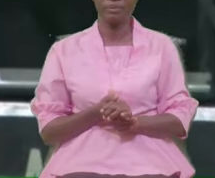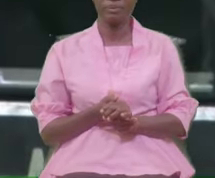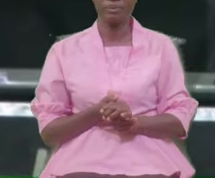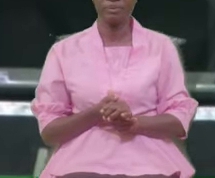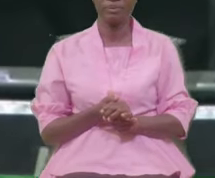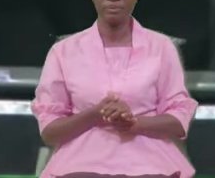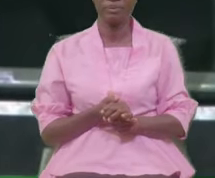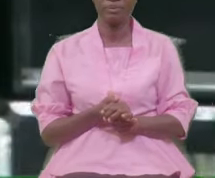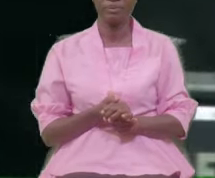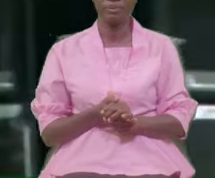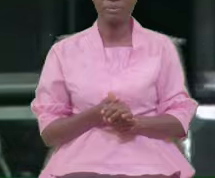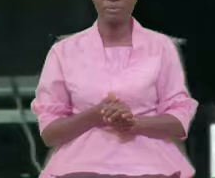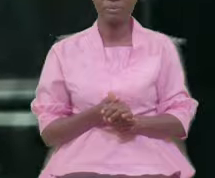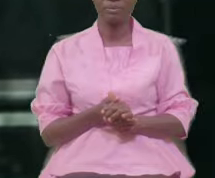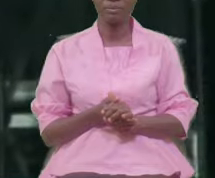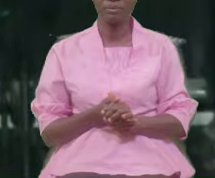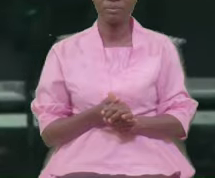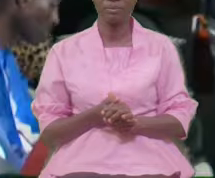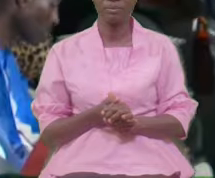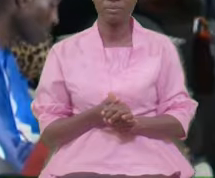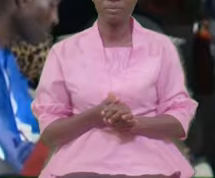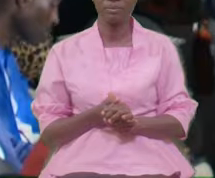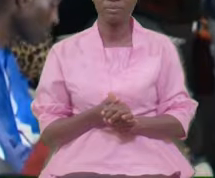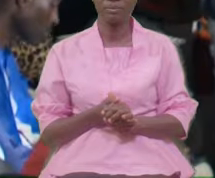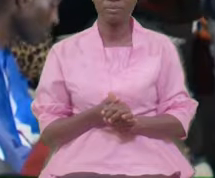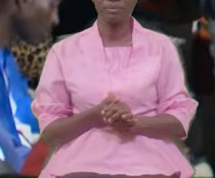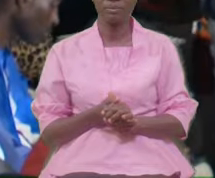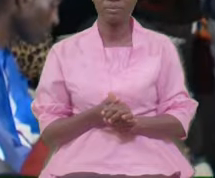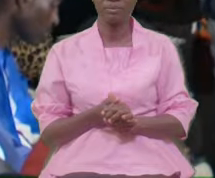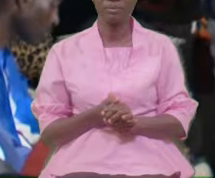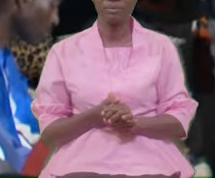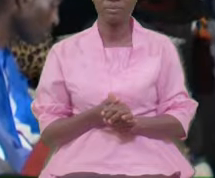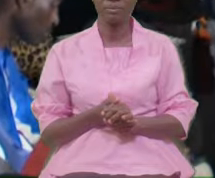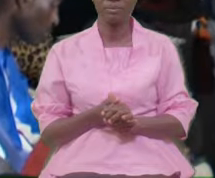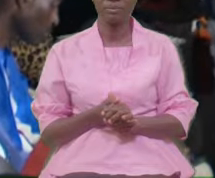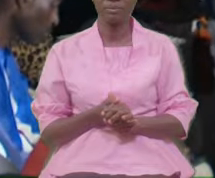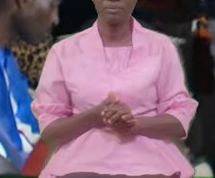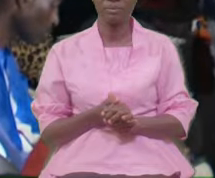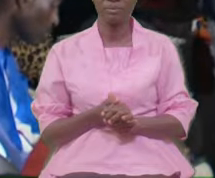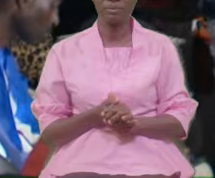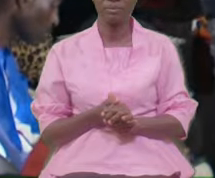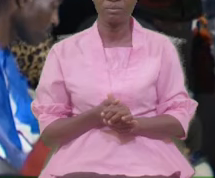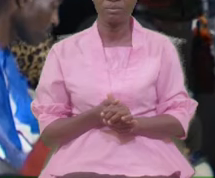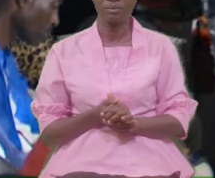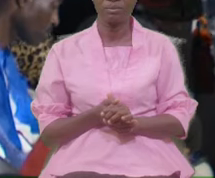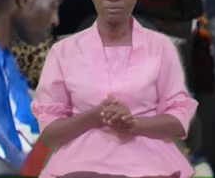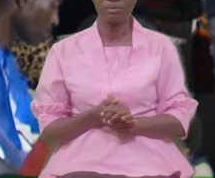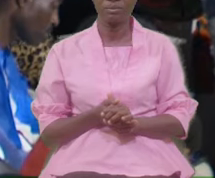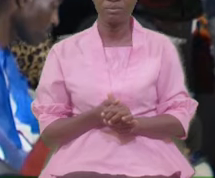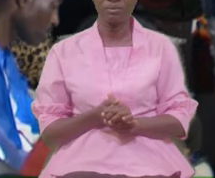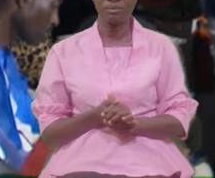us si sa kalayo sa tubig gusto si pero